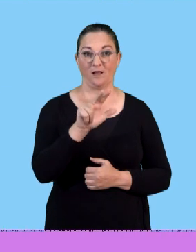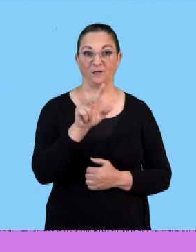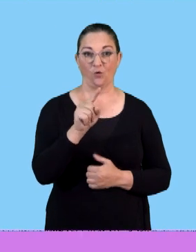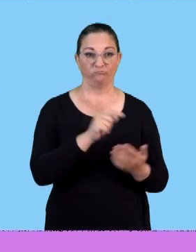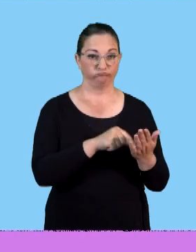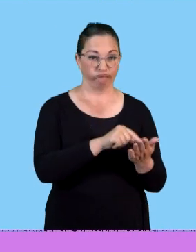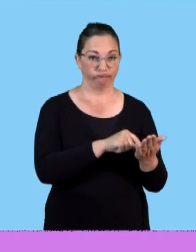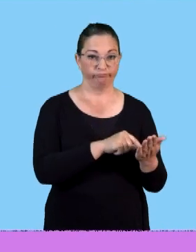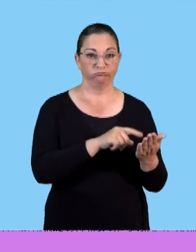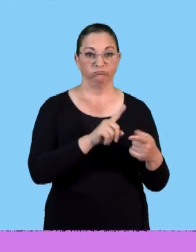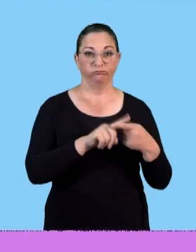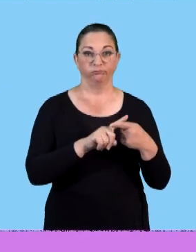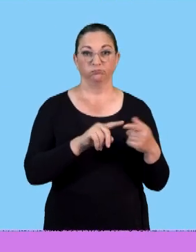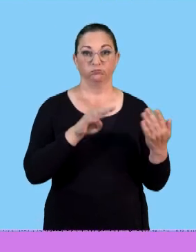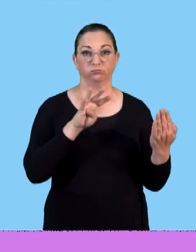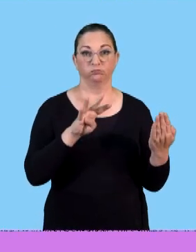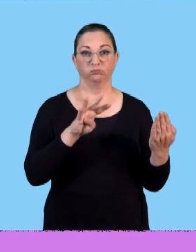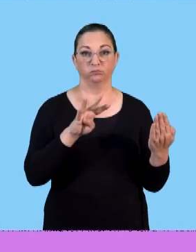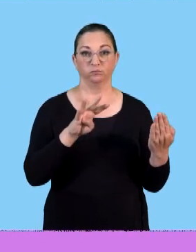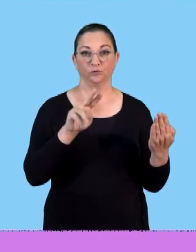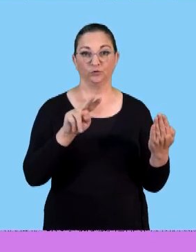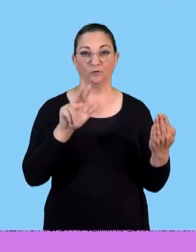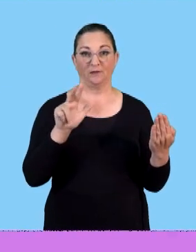107,406 rand and 81 cents plus your